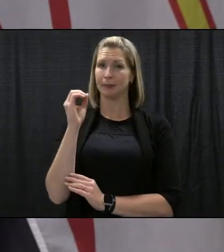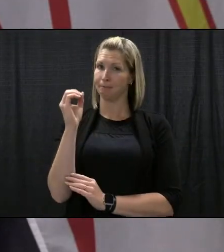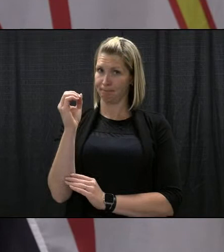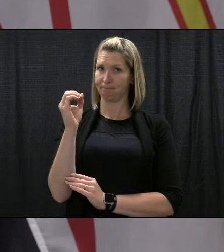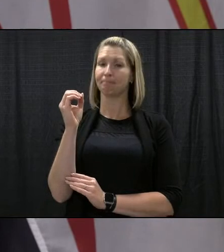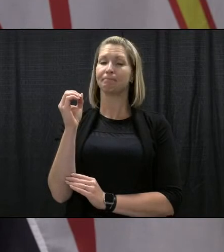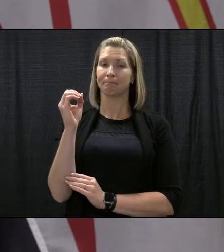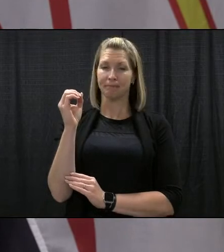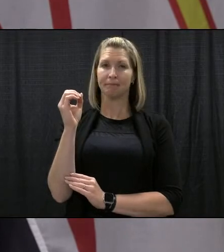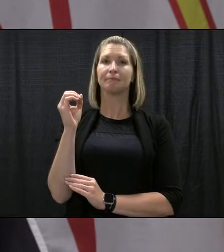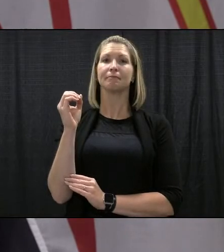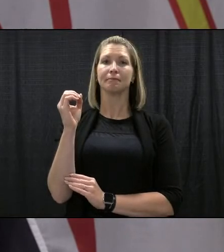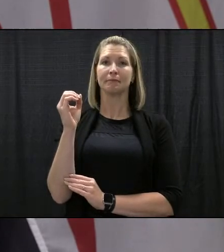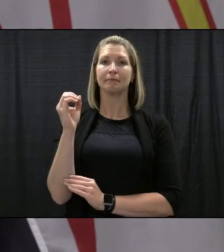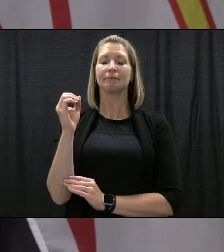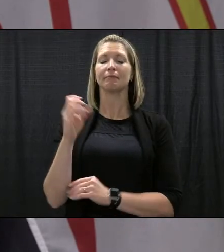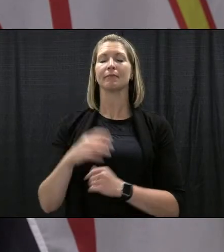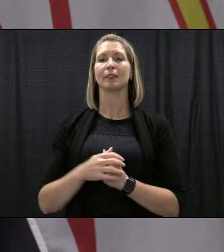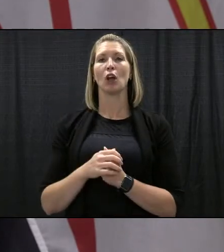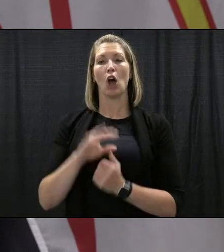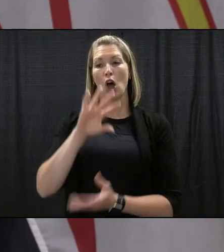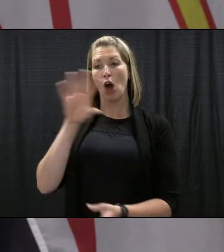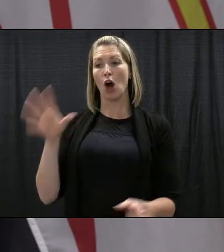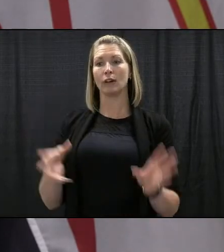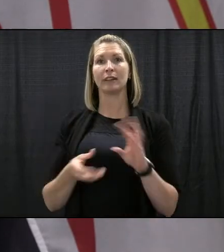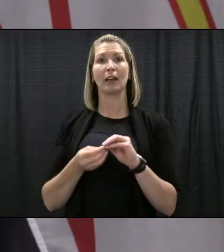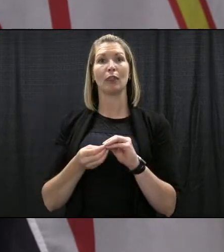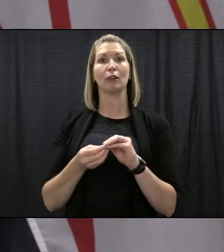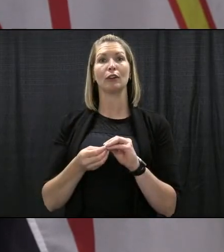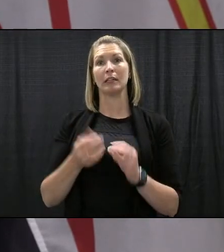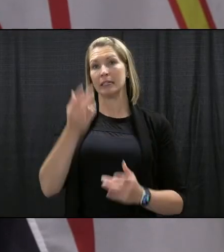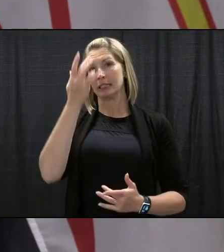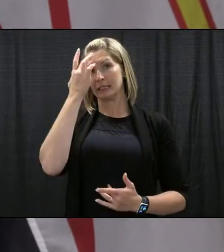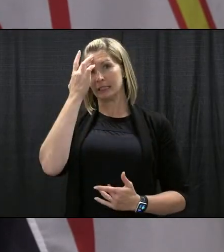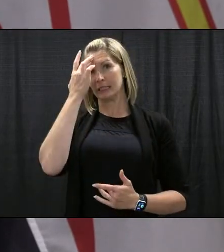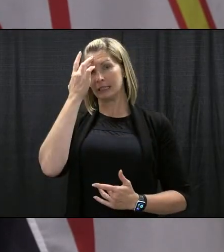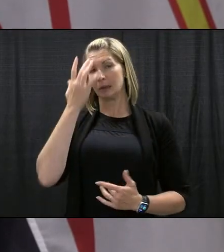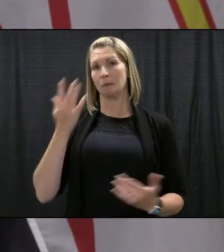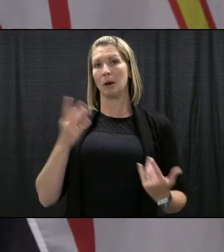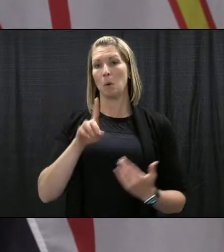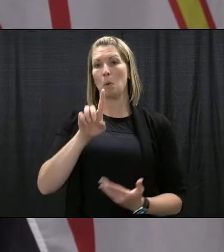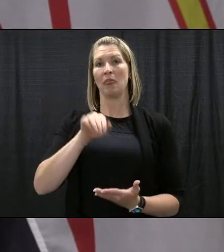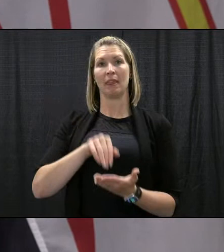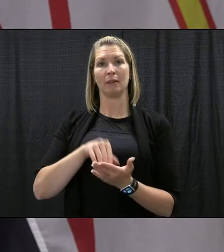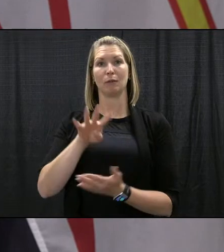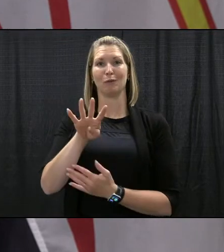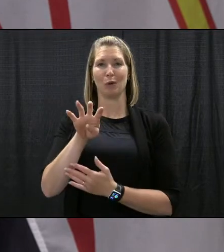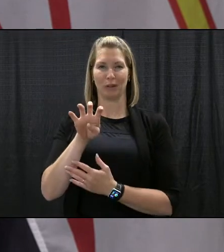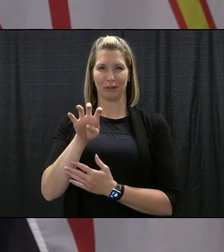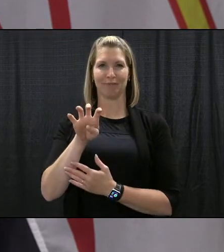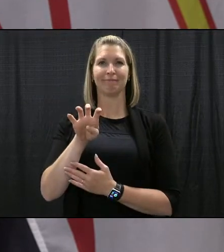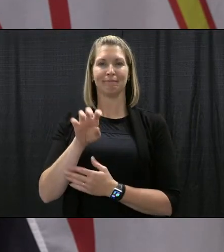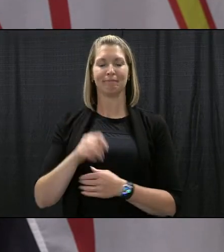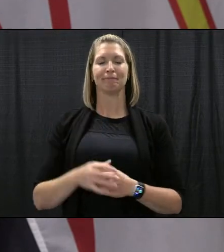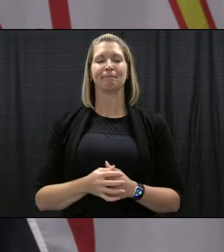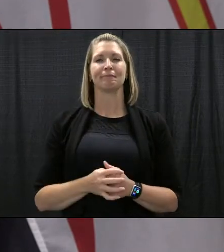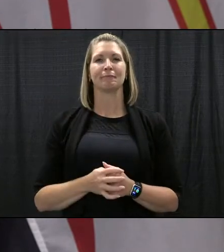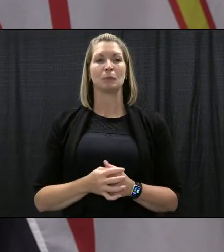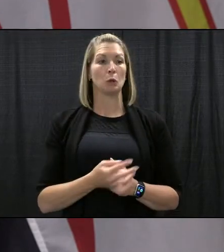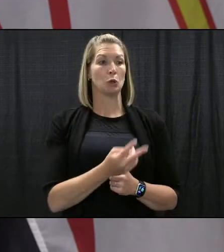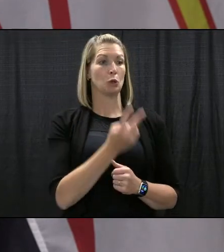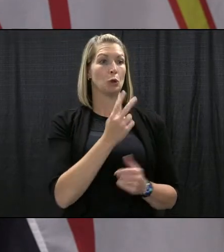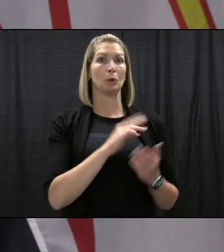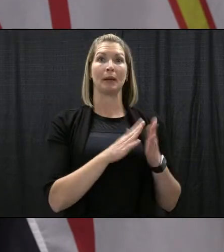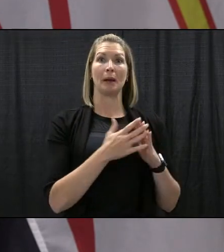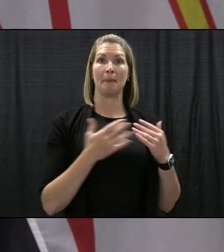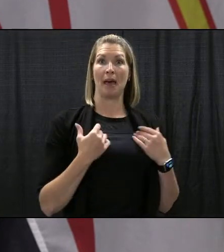of COVID-19 in our province. The total number of cases now stands at 1,400. There have been 2 recoveries